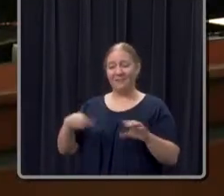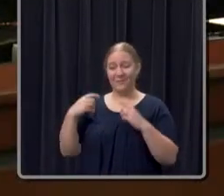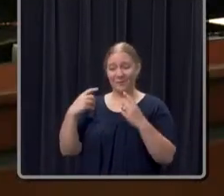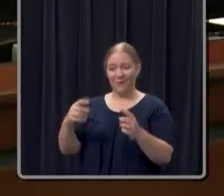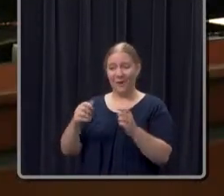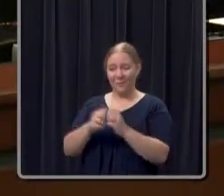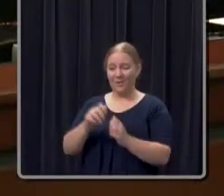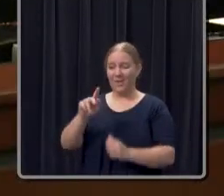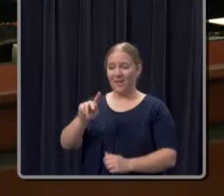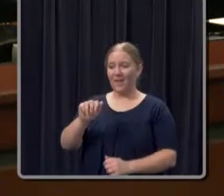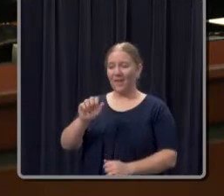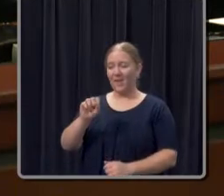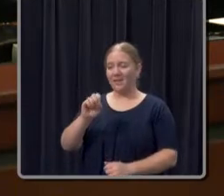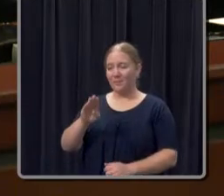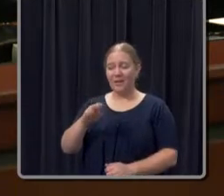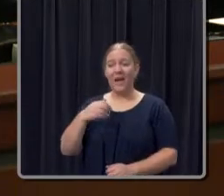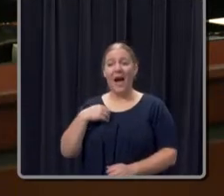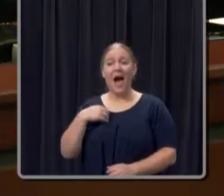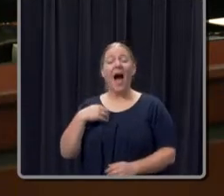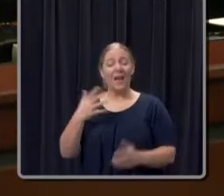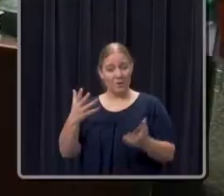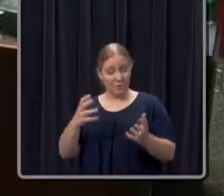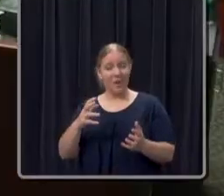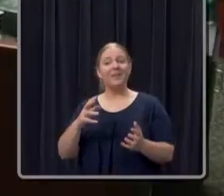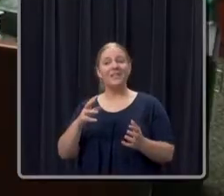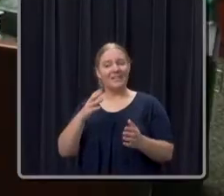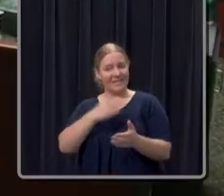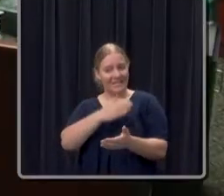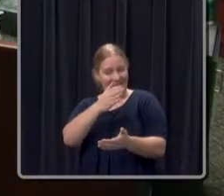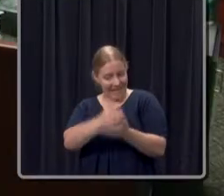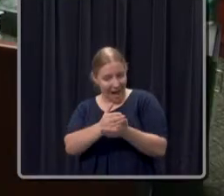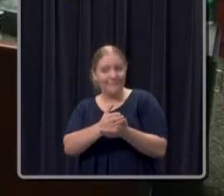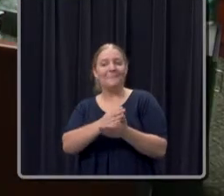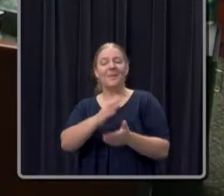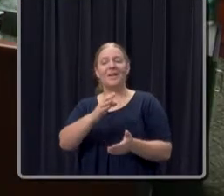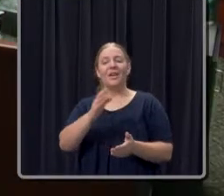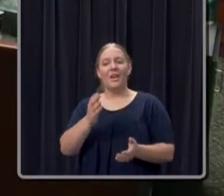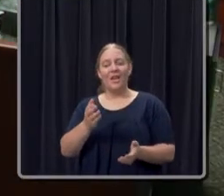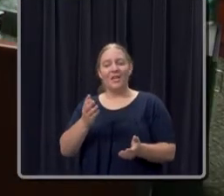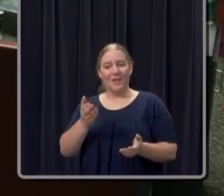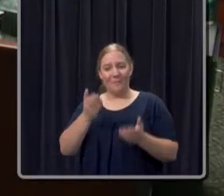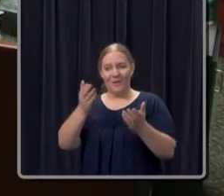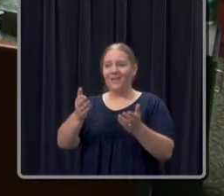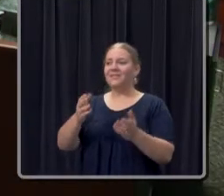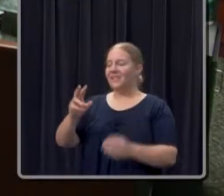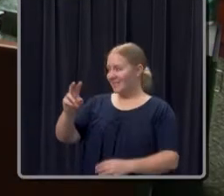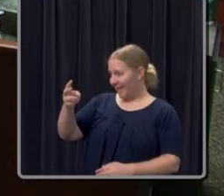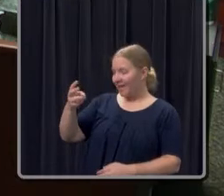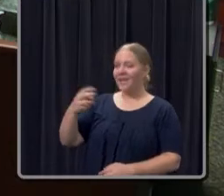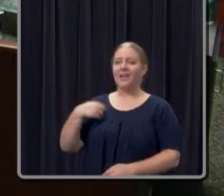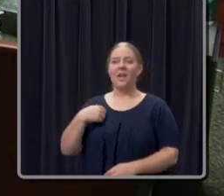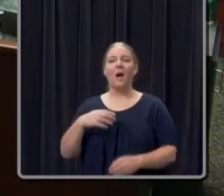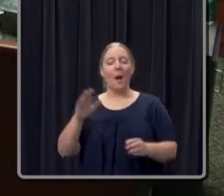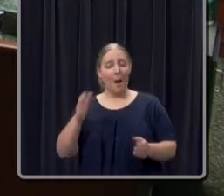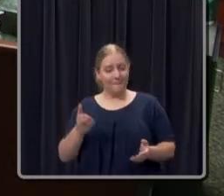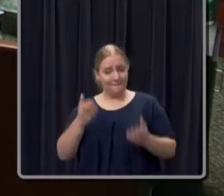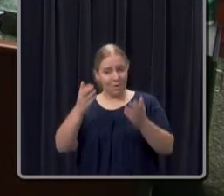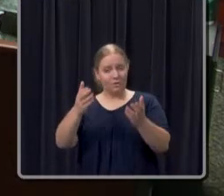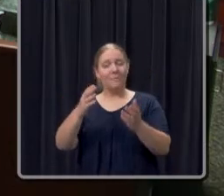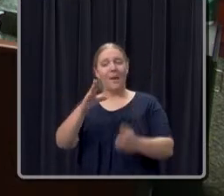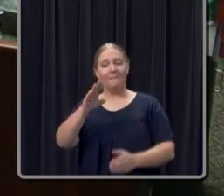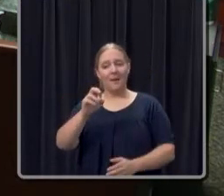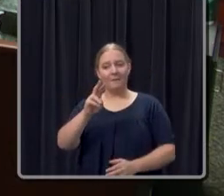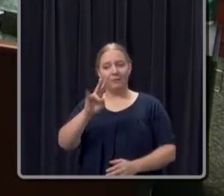thank you. Good. I would move to cease nominations. Second. Okay, I have a motion by Mr. Beveridge, a second by Mr. Boyd.